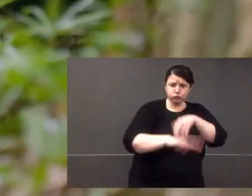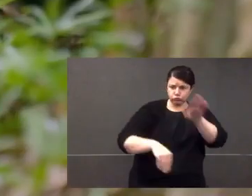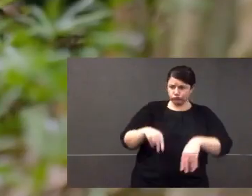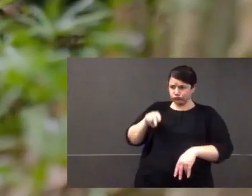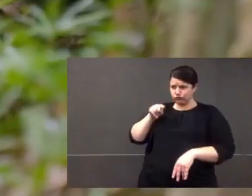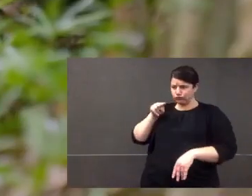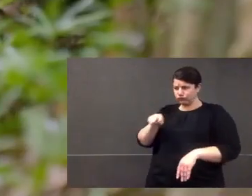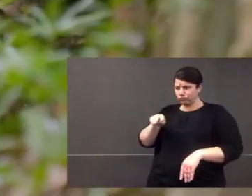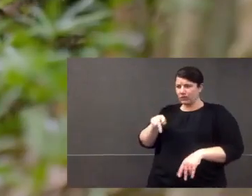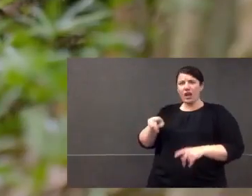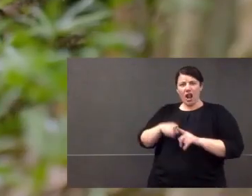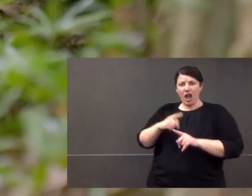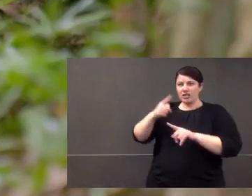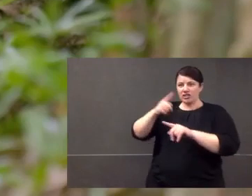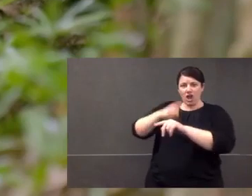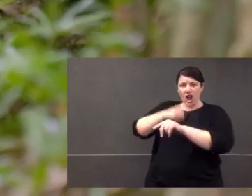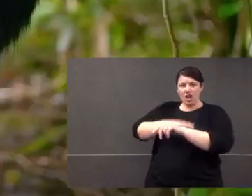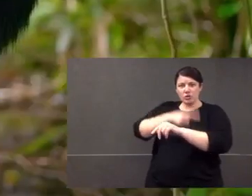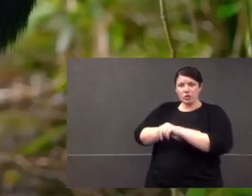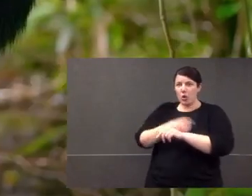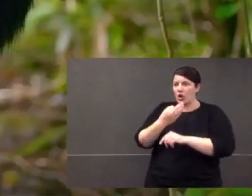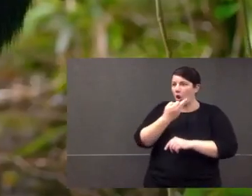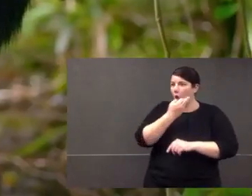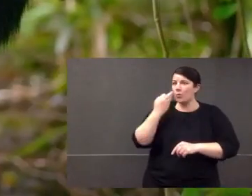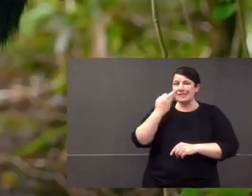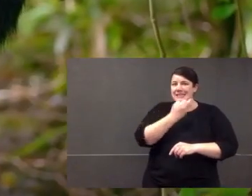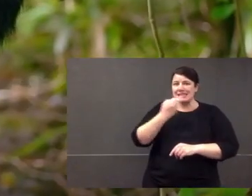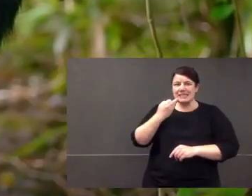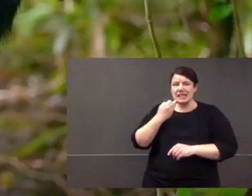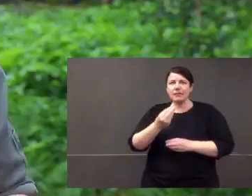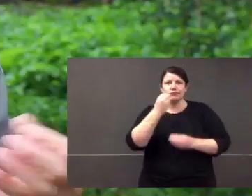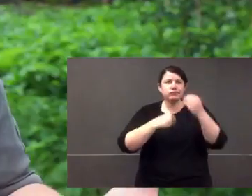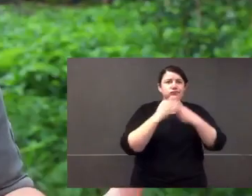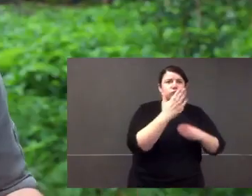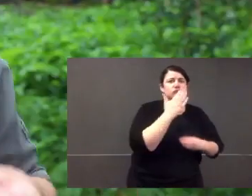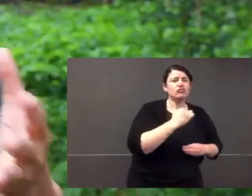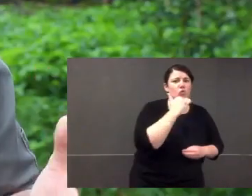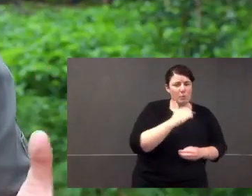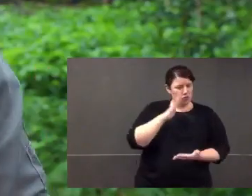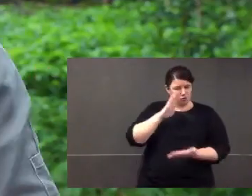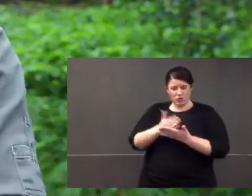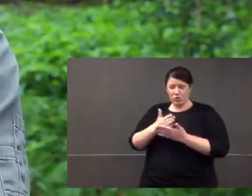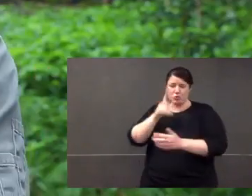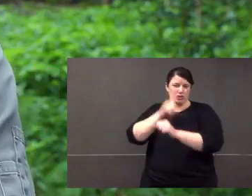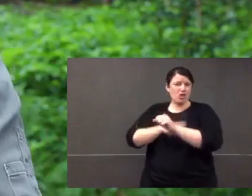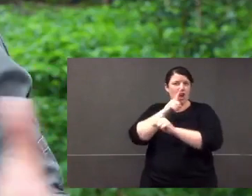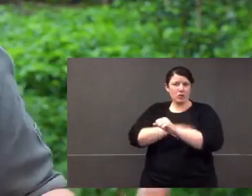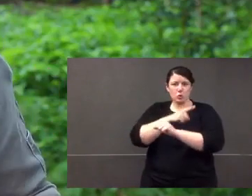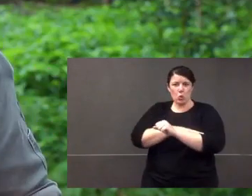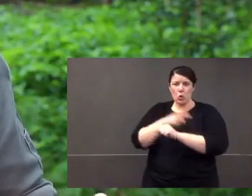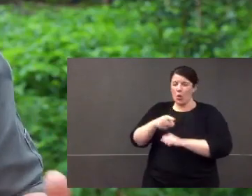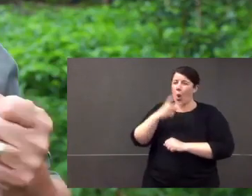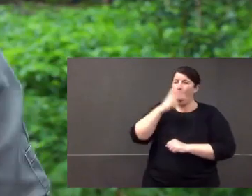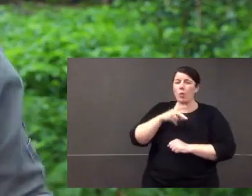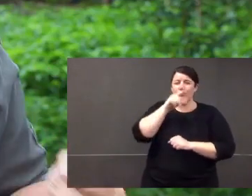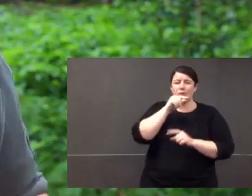in locomotion and its physical features, you can appreciate you're looking at a velociraptor. It's lost its teeth, it doesn't eat meats, it feeds on fruits in